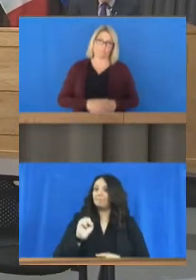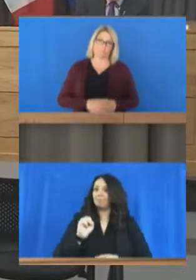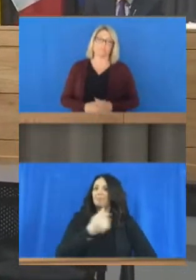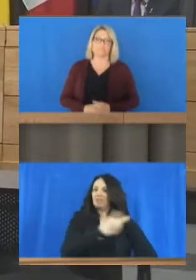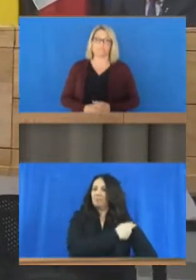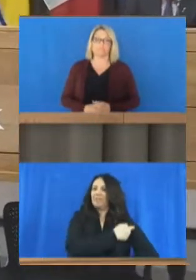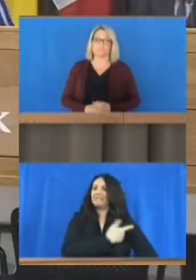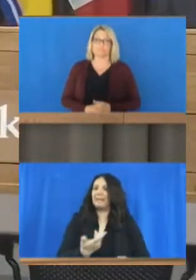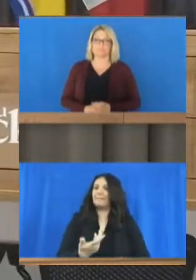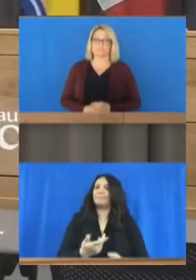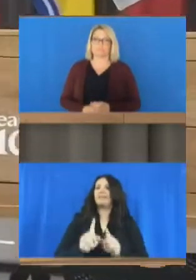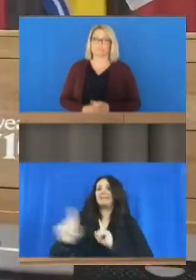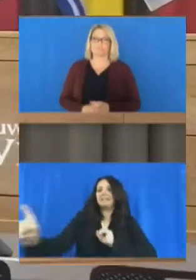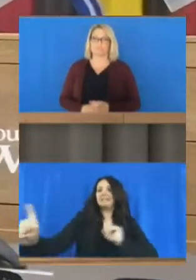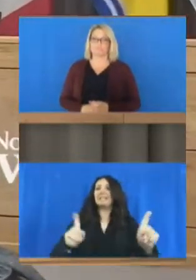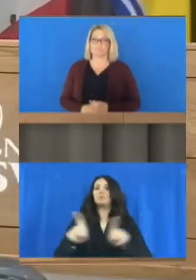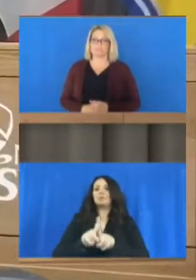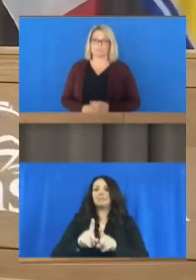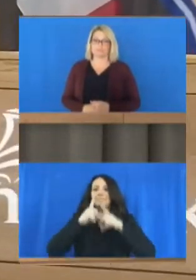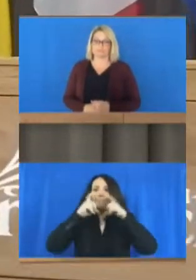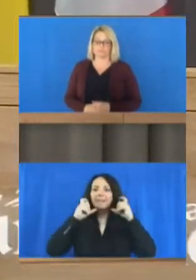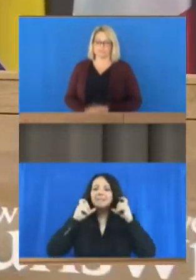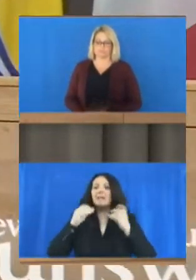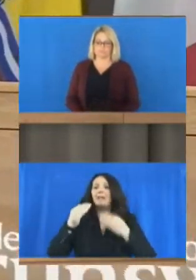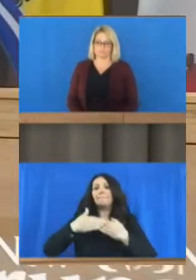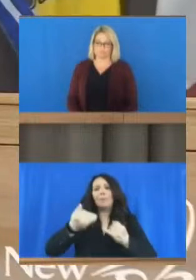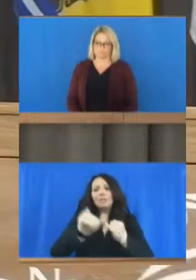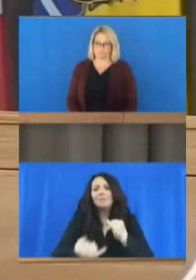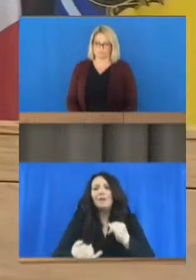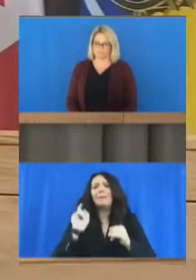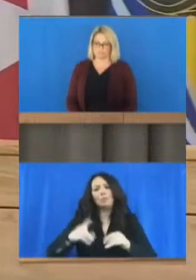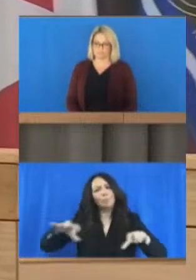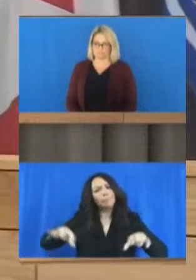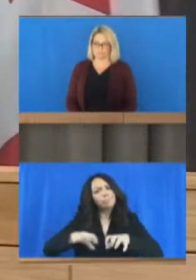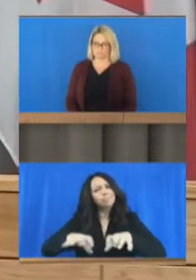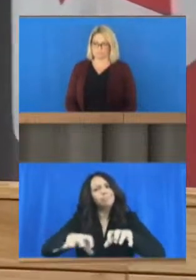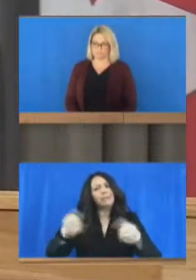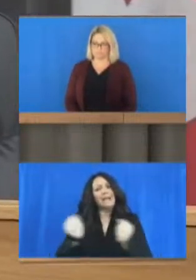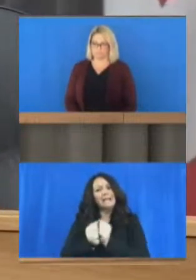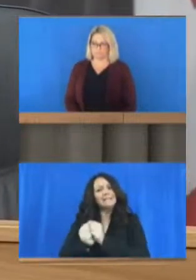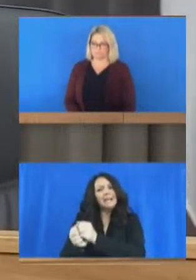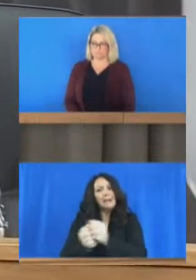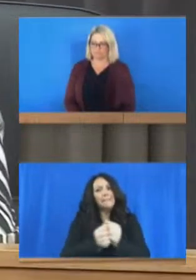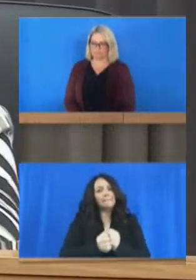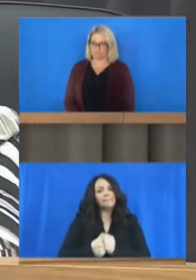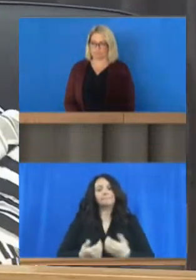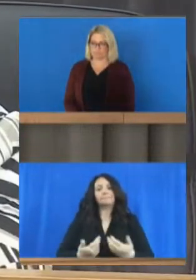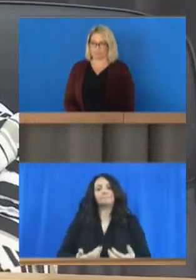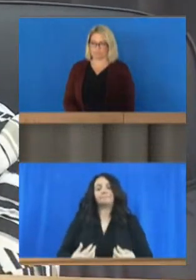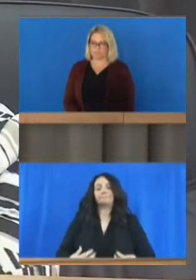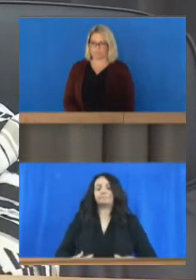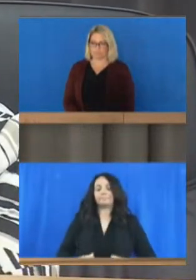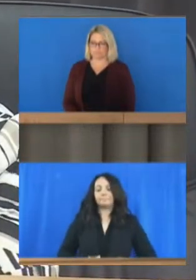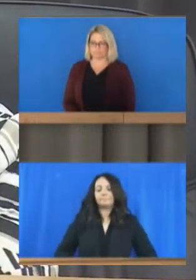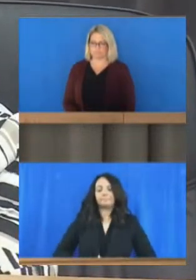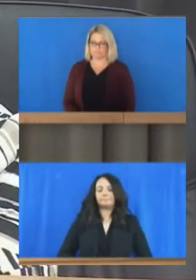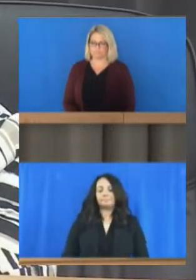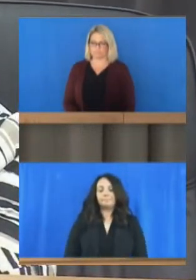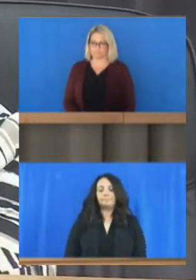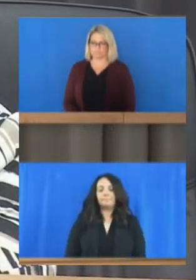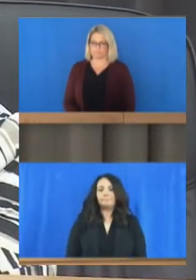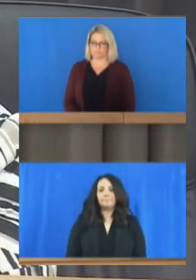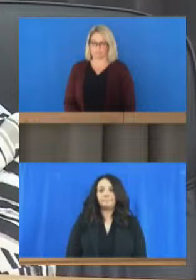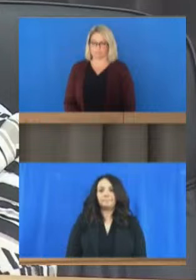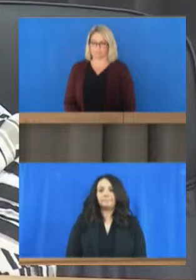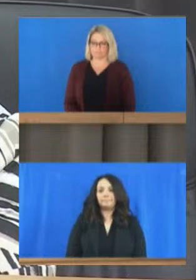saw several people die last week at Pavillon, and I'm wondering, they all, from what I understand, had their first dose of the